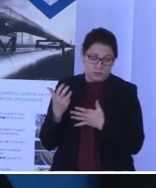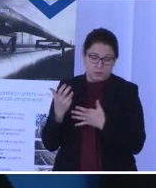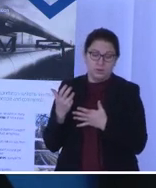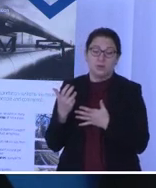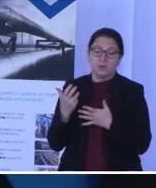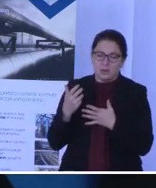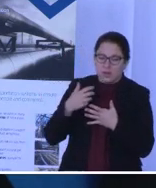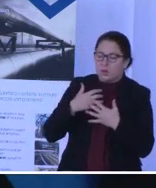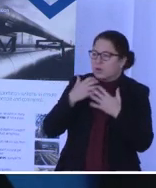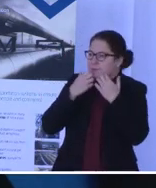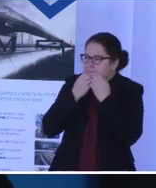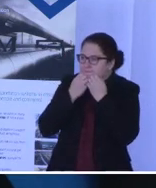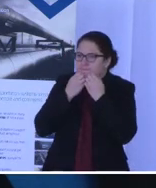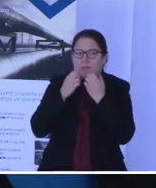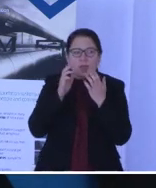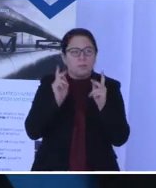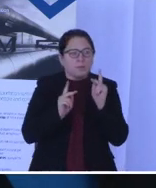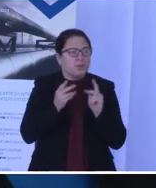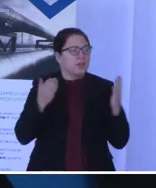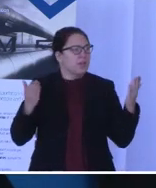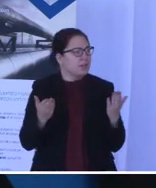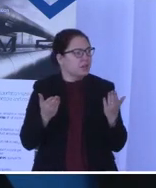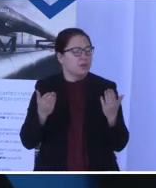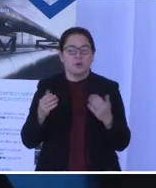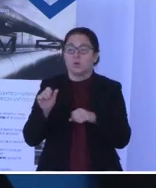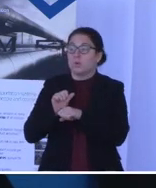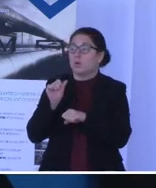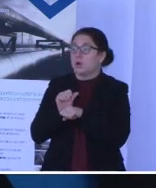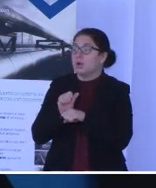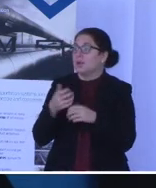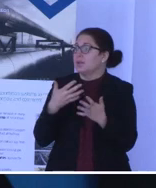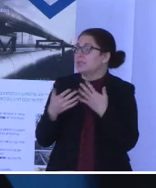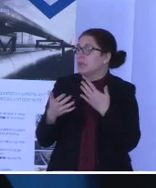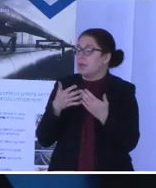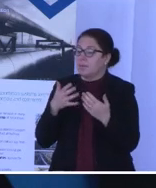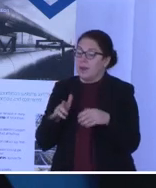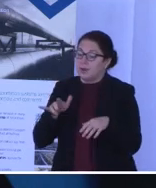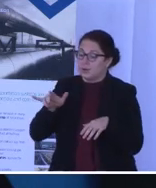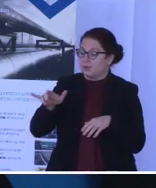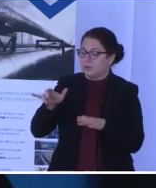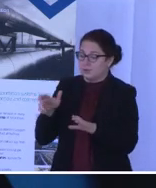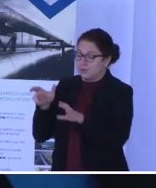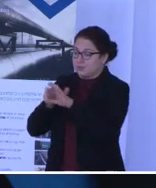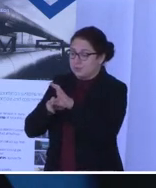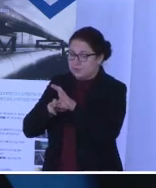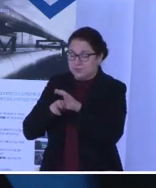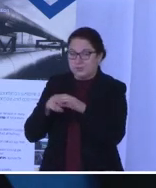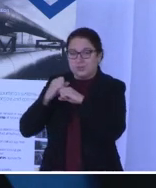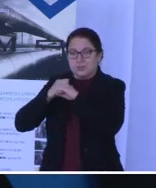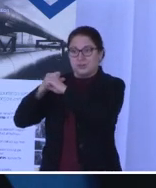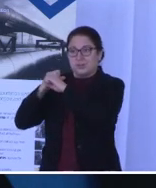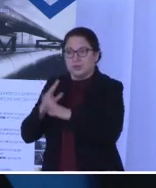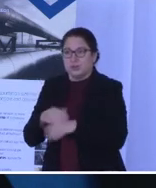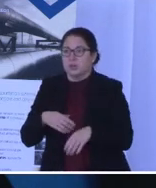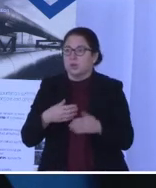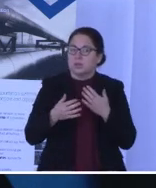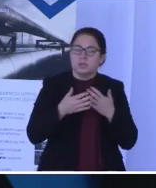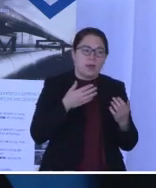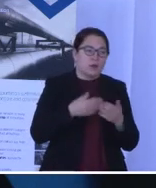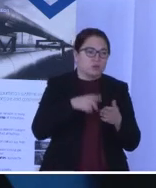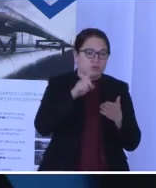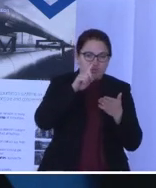people who work at TSA, whether they be air marshals flying in planes, whether they be manning checkpoints,